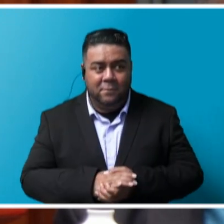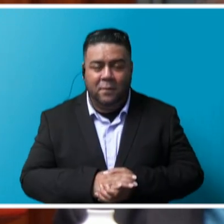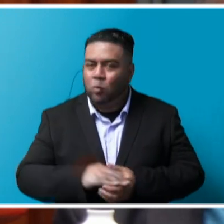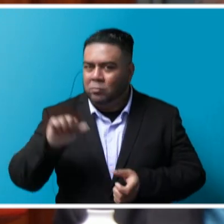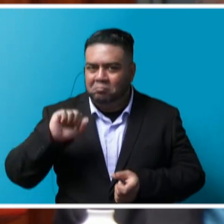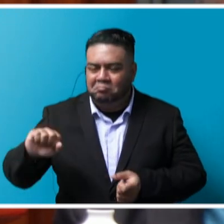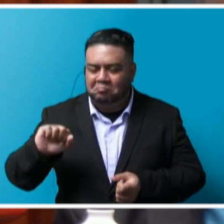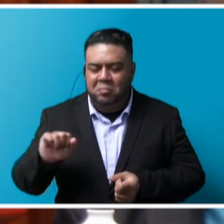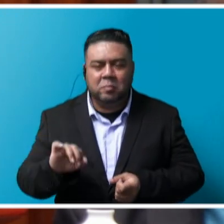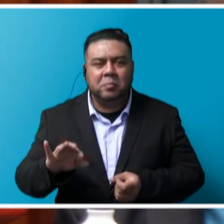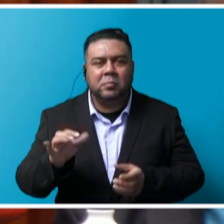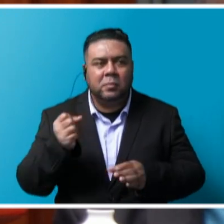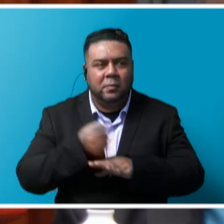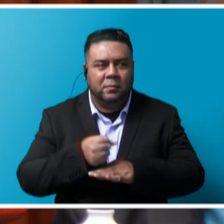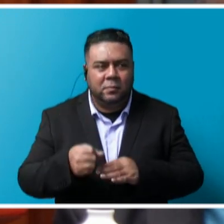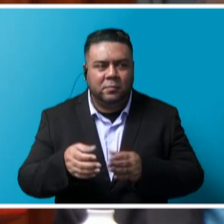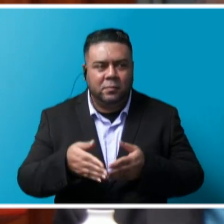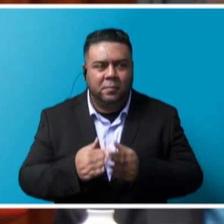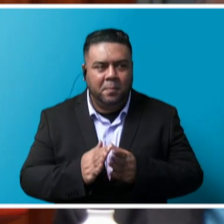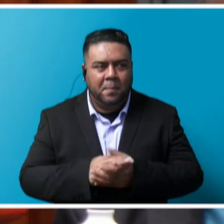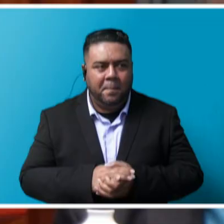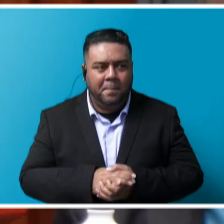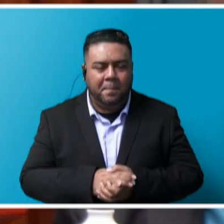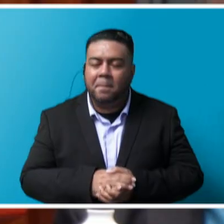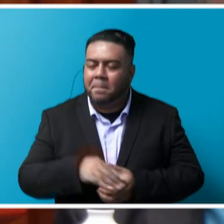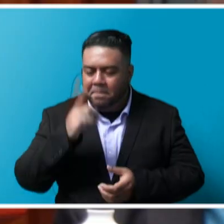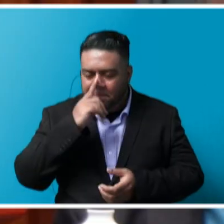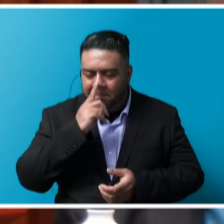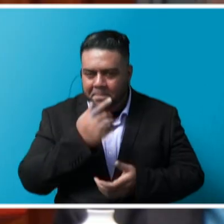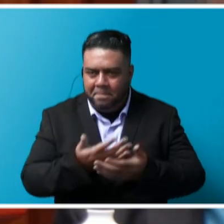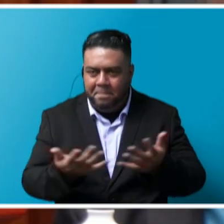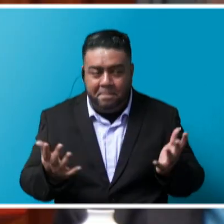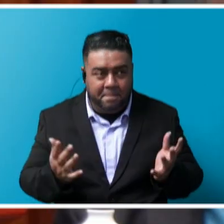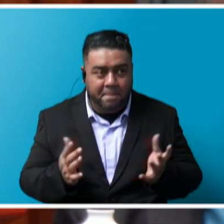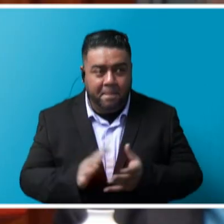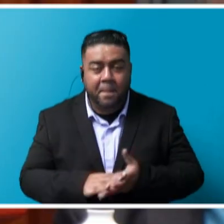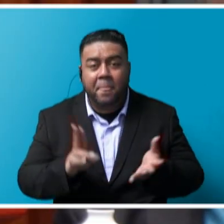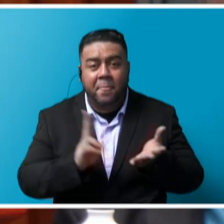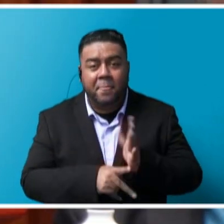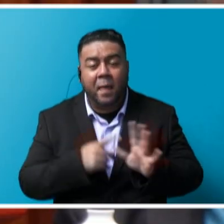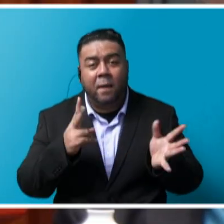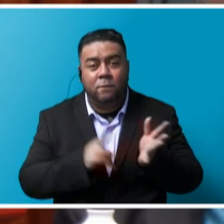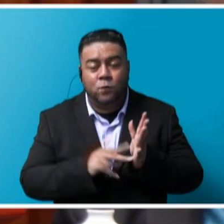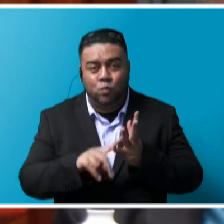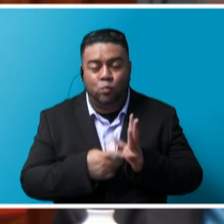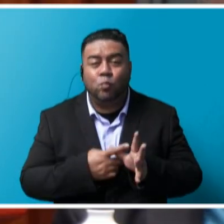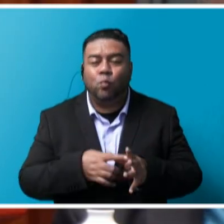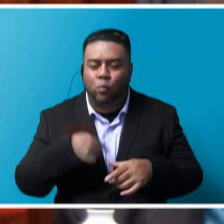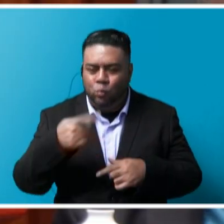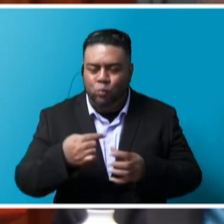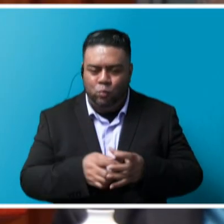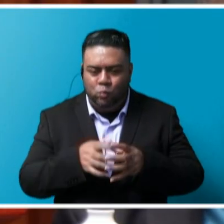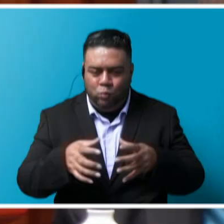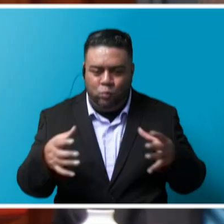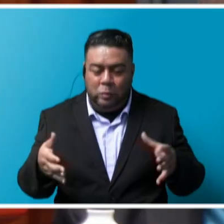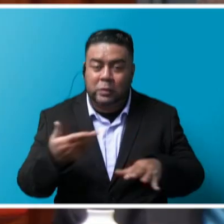governance framework and municipal administration that its people deserve. As Nabo continued to grow, businesses expanded, new